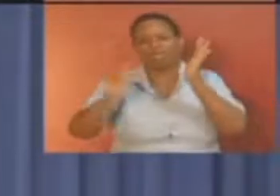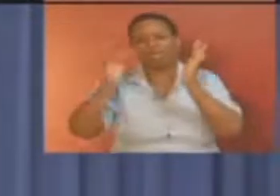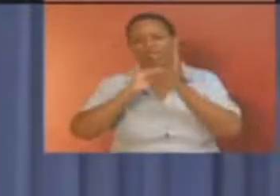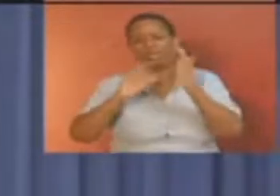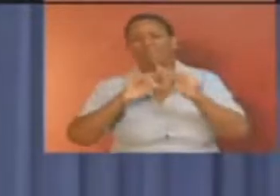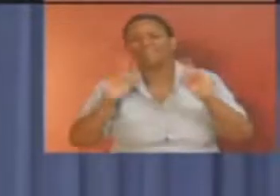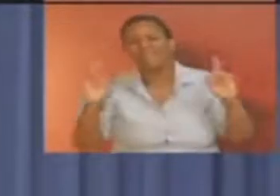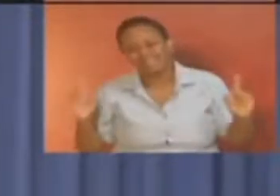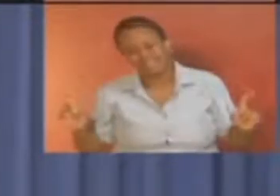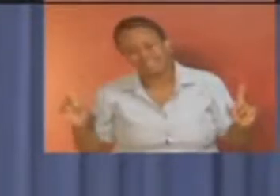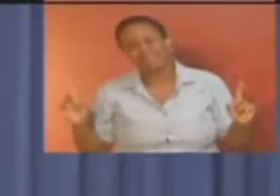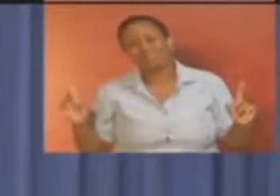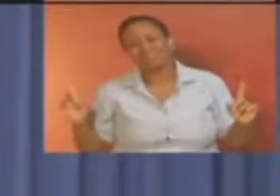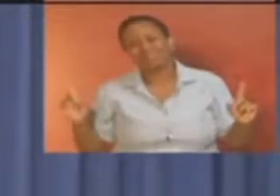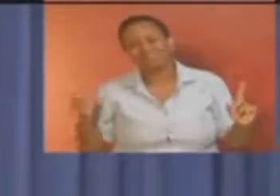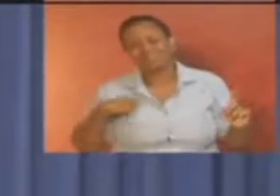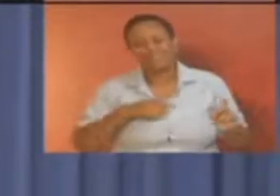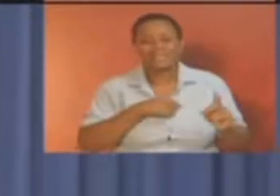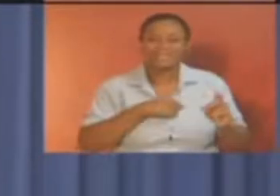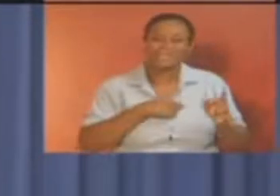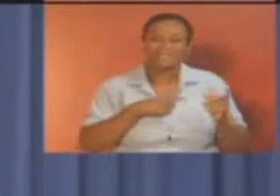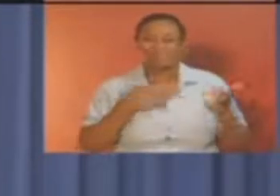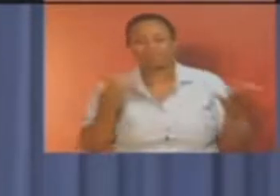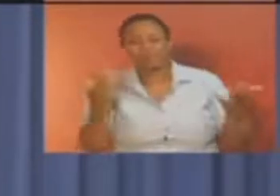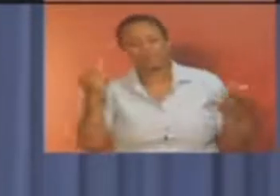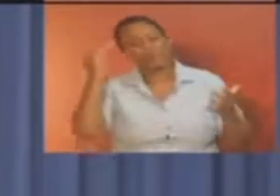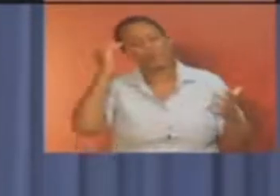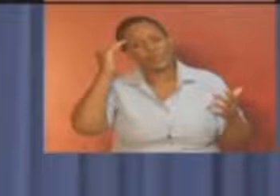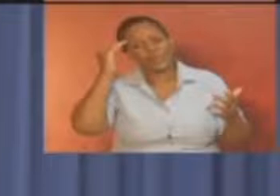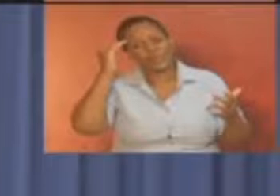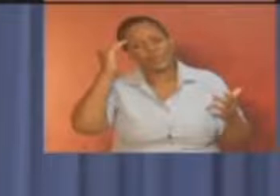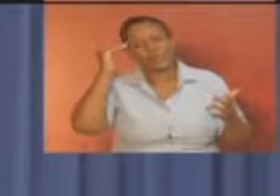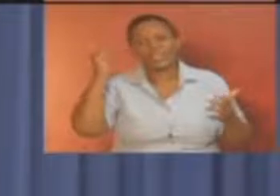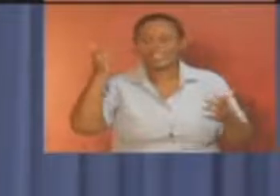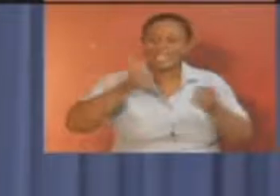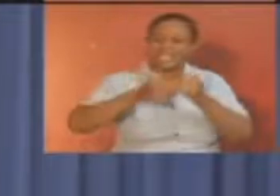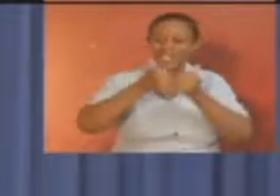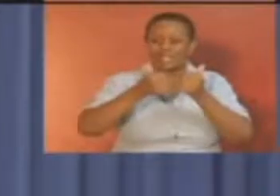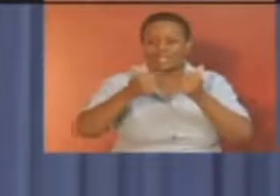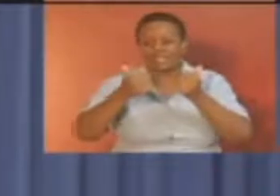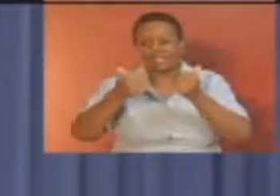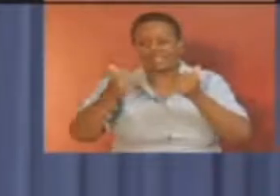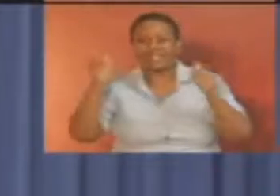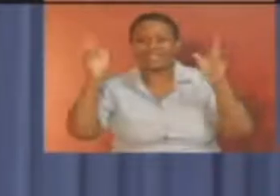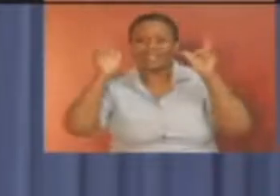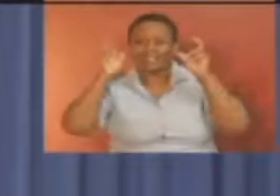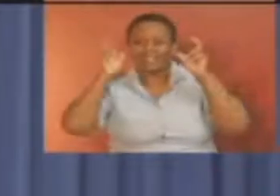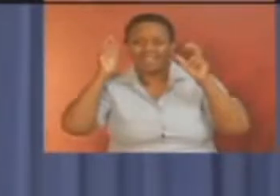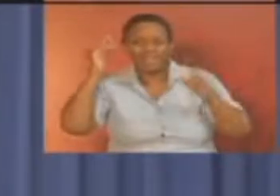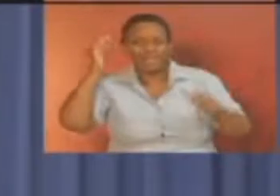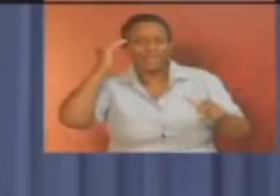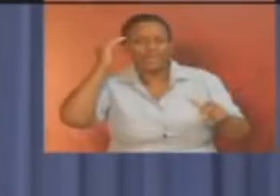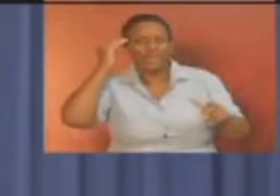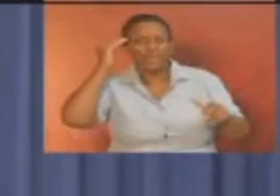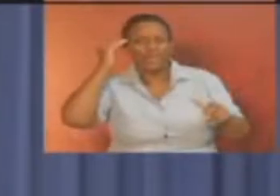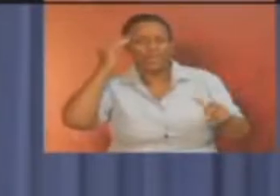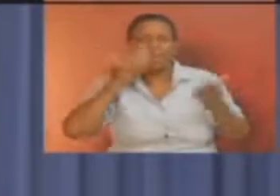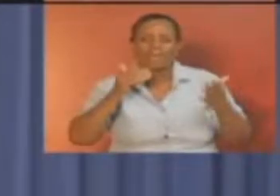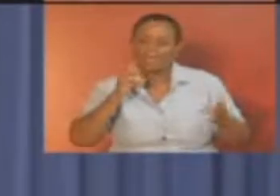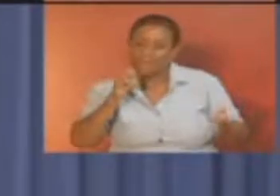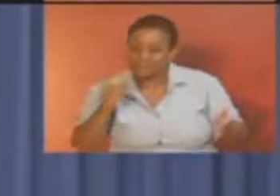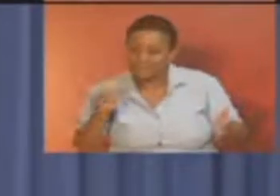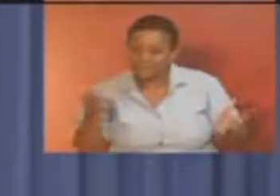that action to preserve their lives. Now, with respect to the availability of vaccines, for those